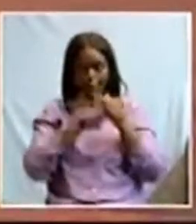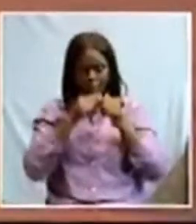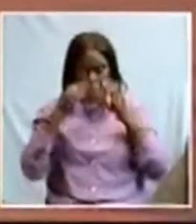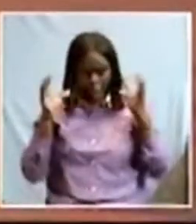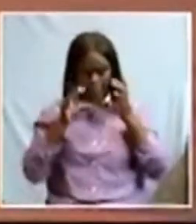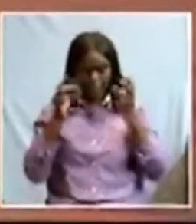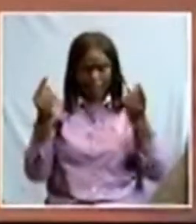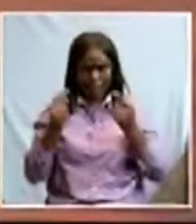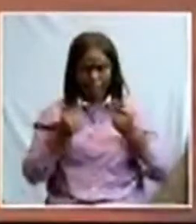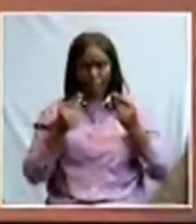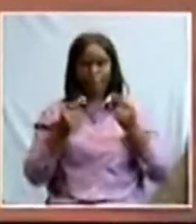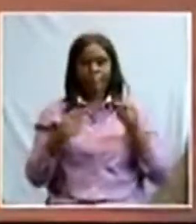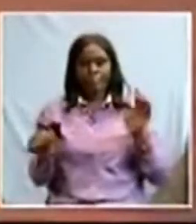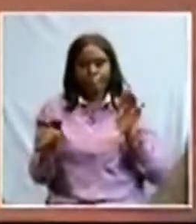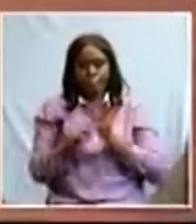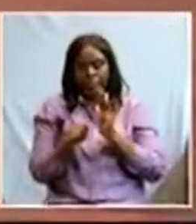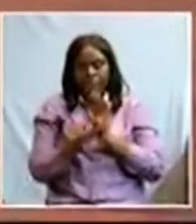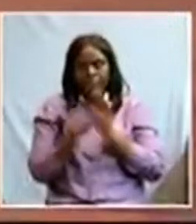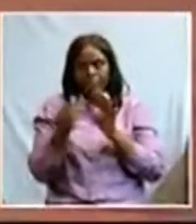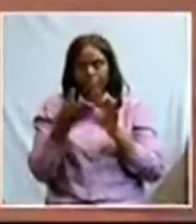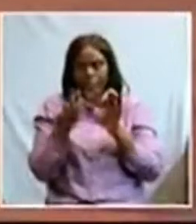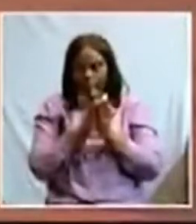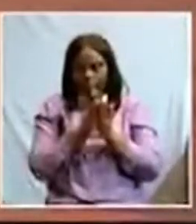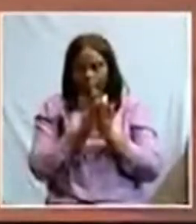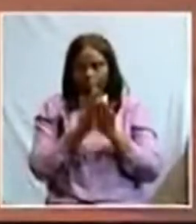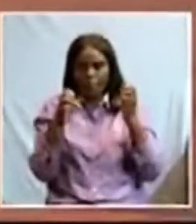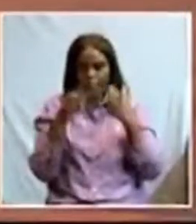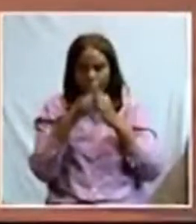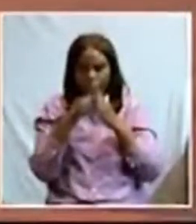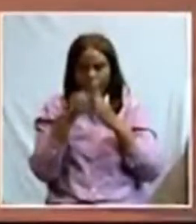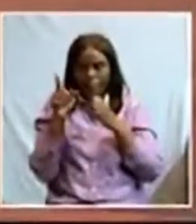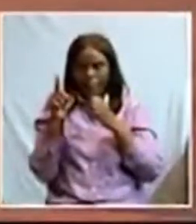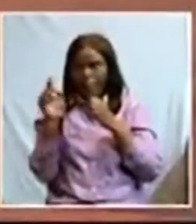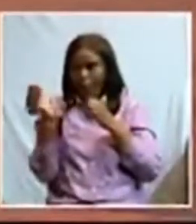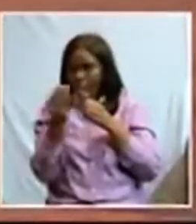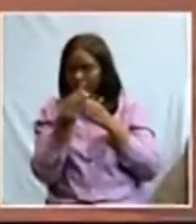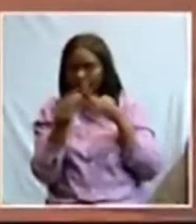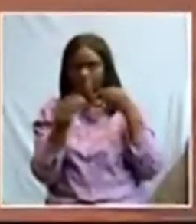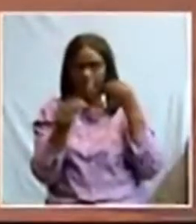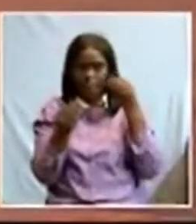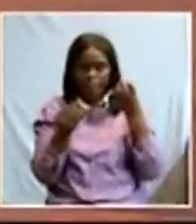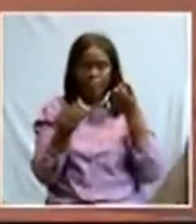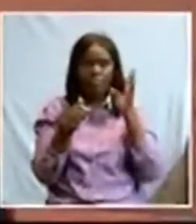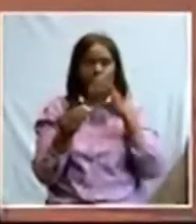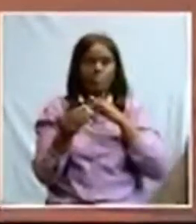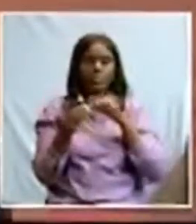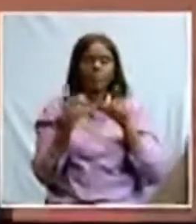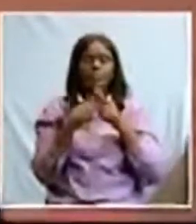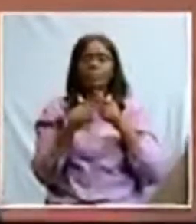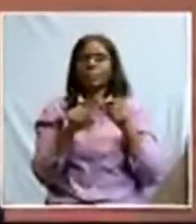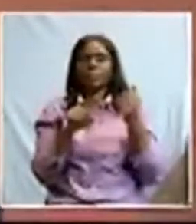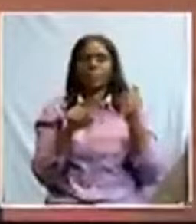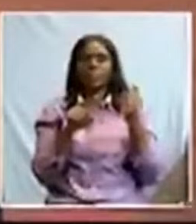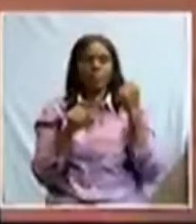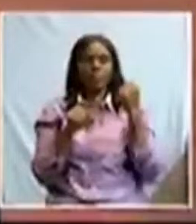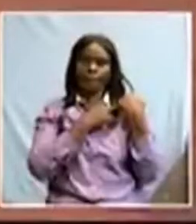appears wants to hide behind the bank, wants to say, no, it's the bank to do that. But they are the one that